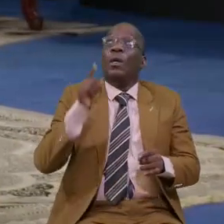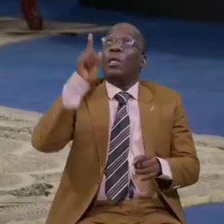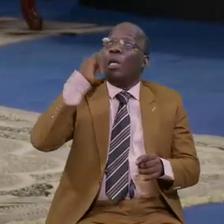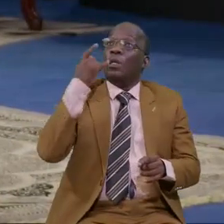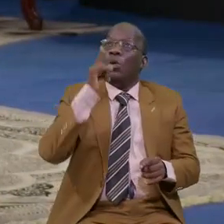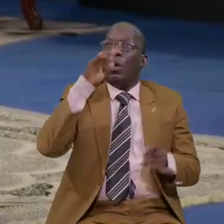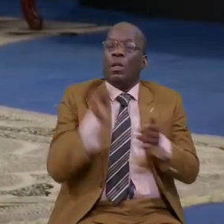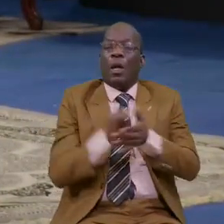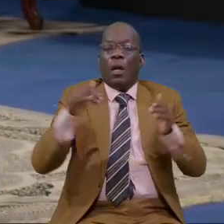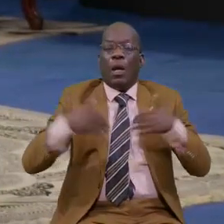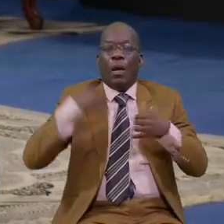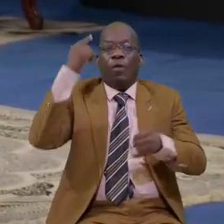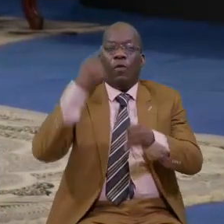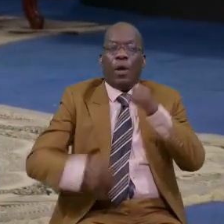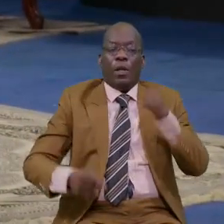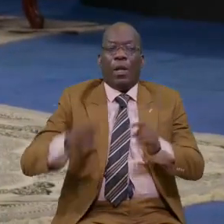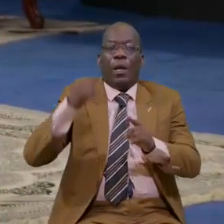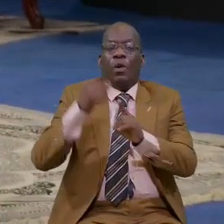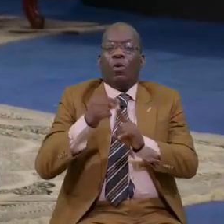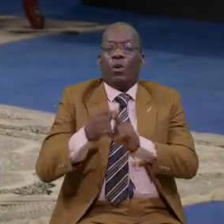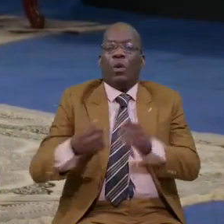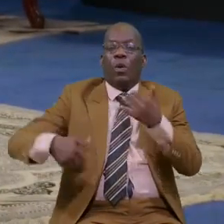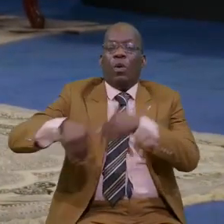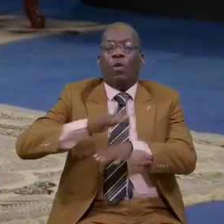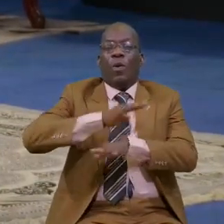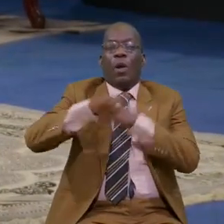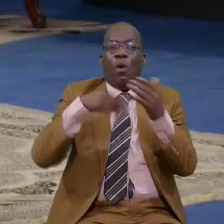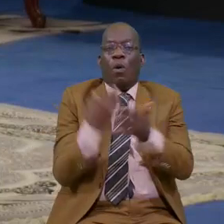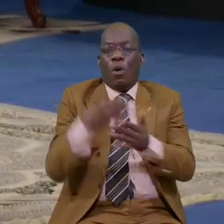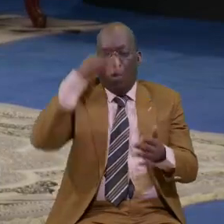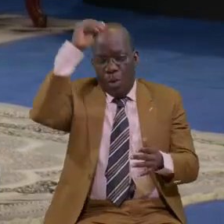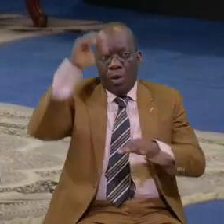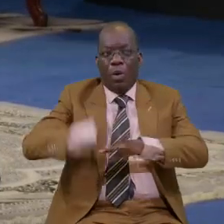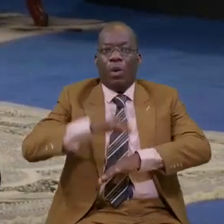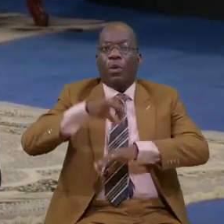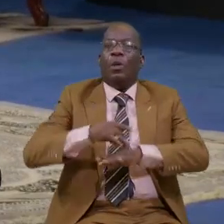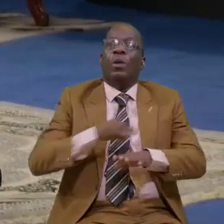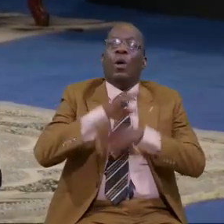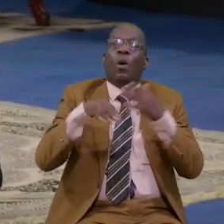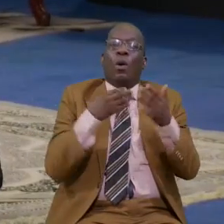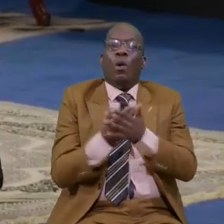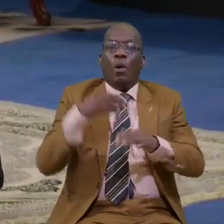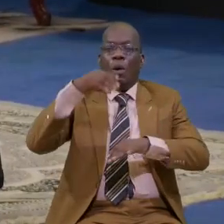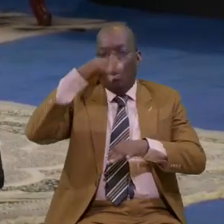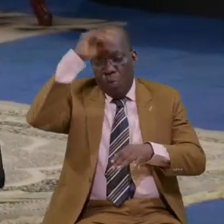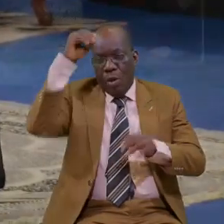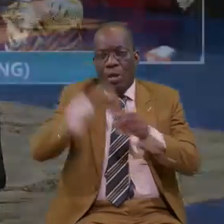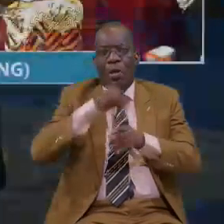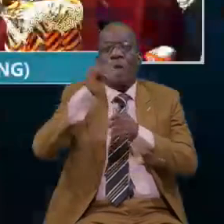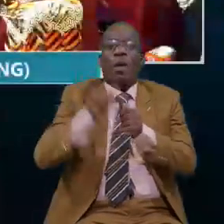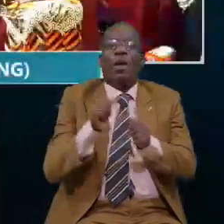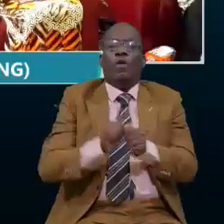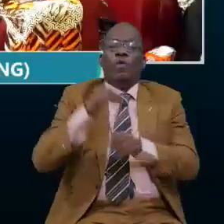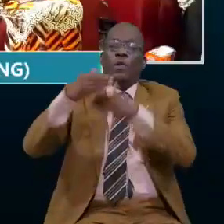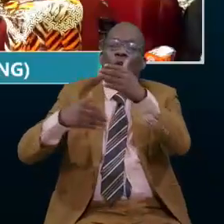final sentence over all men on earth, all men in every generation, all men